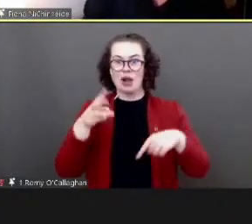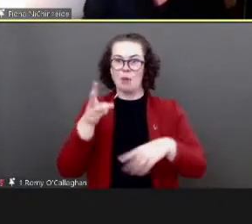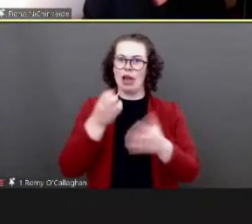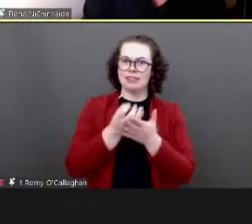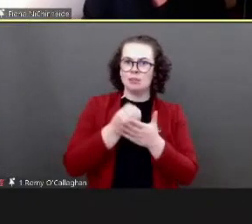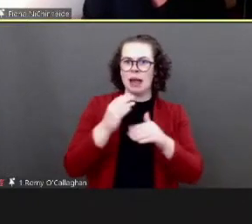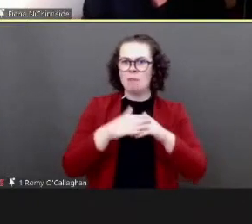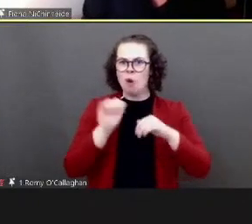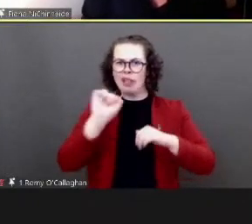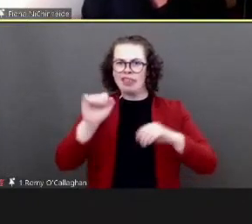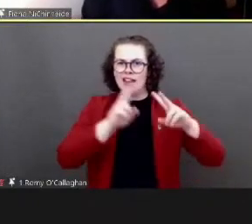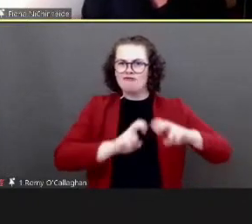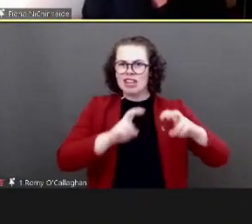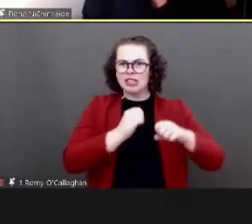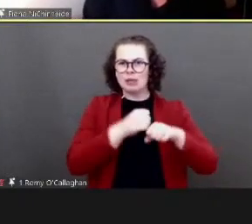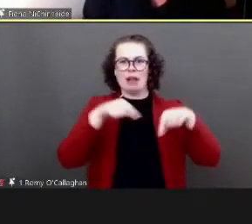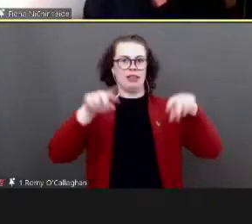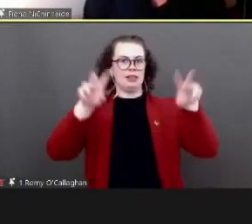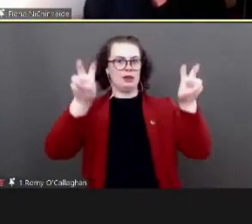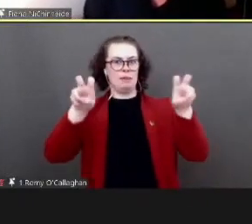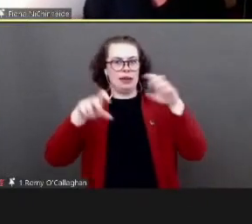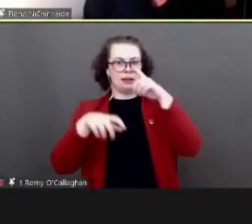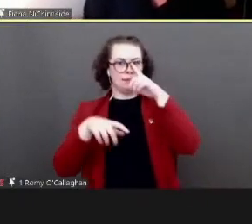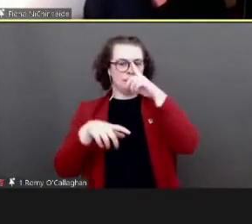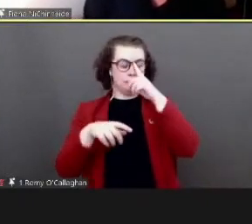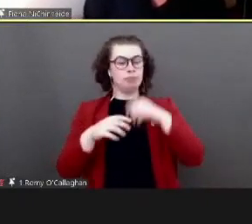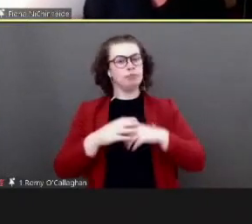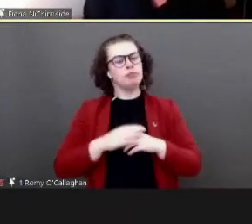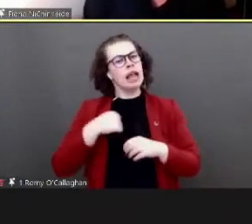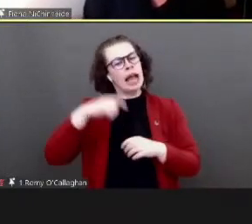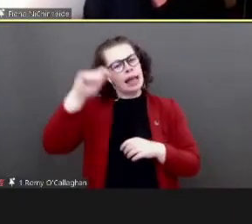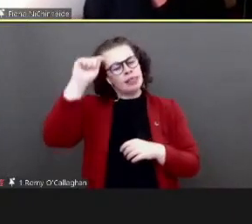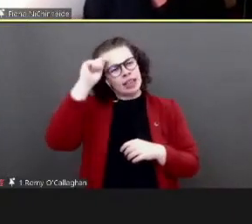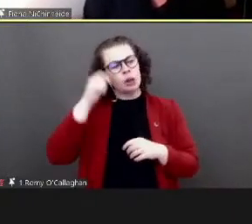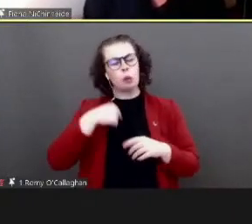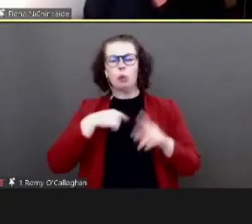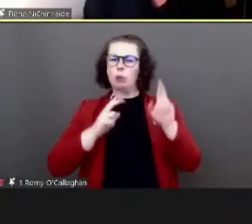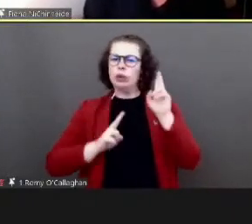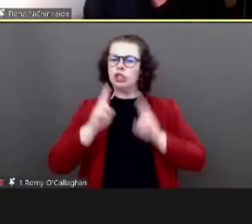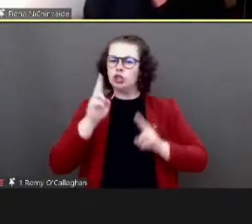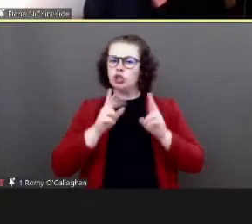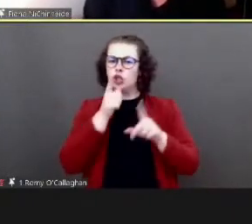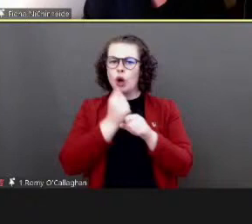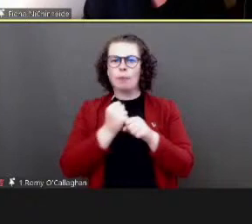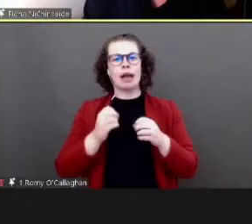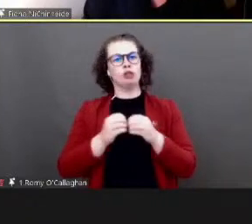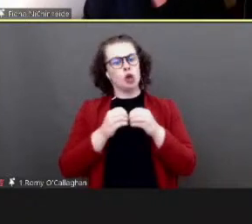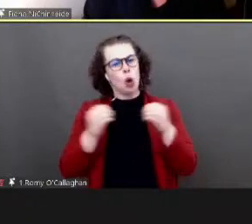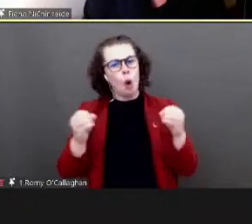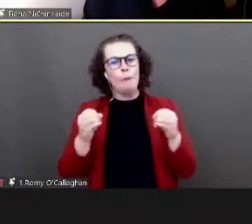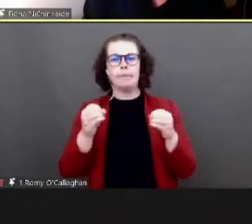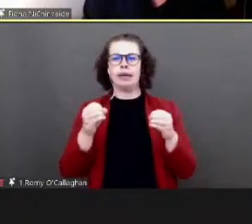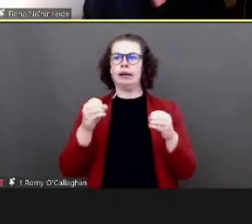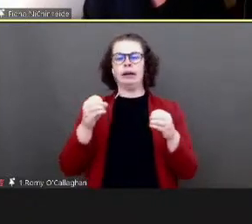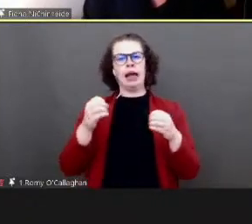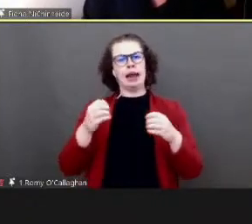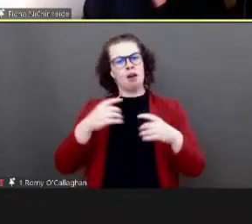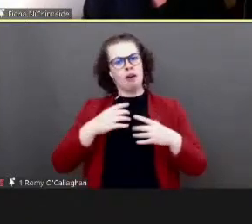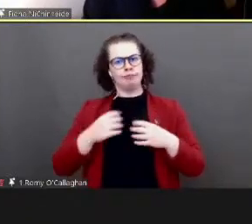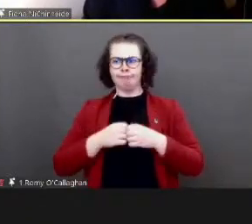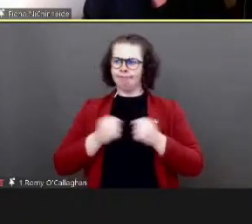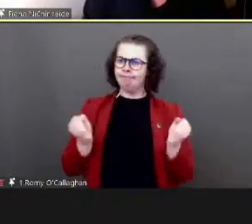shortly. I think it's important here to recognise the open engagement by the Irish Prison Service with this report. I